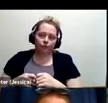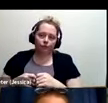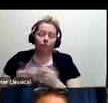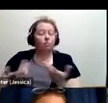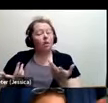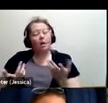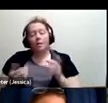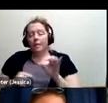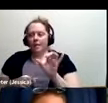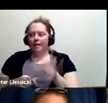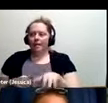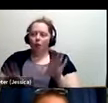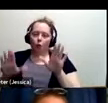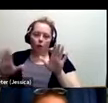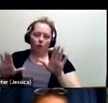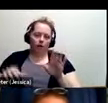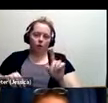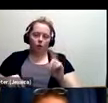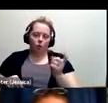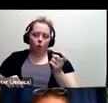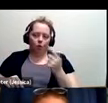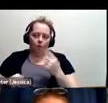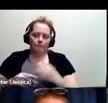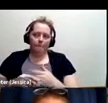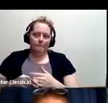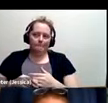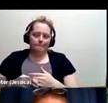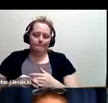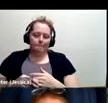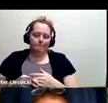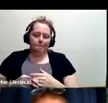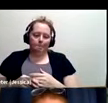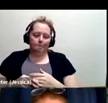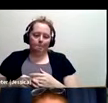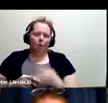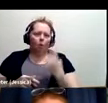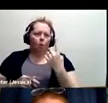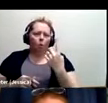question. And something honestly, the one that somebody asked about,